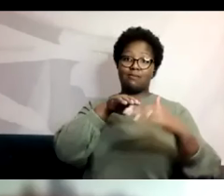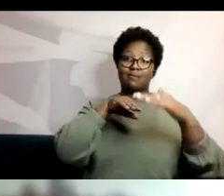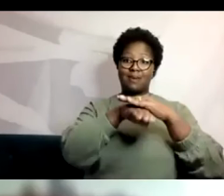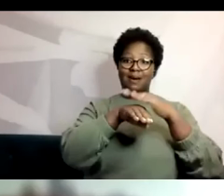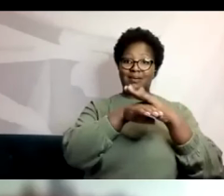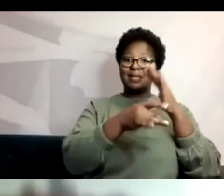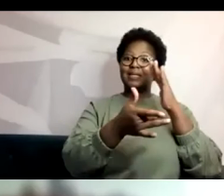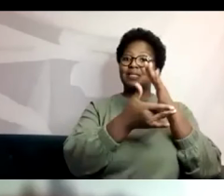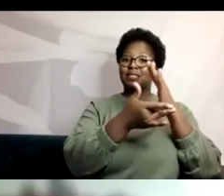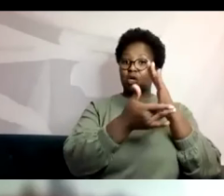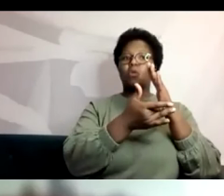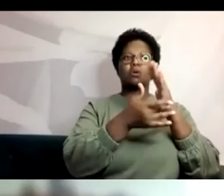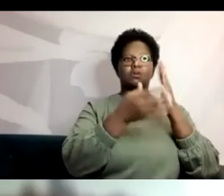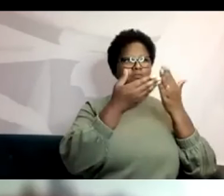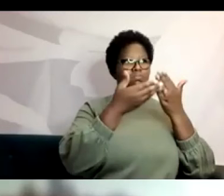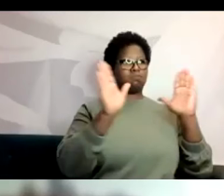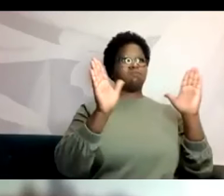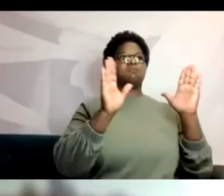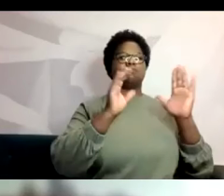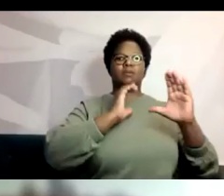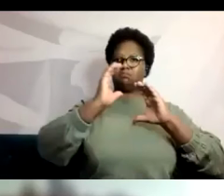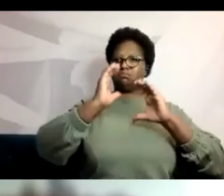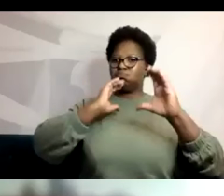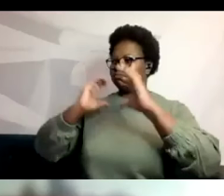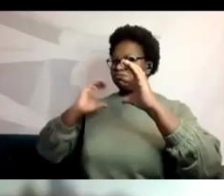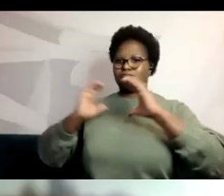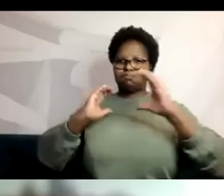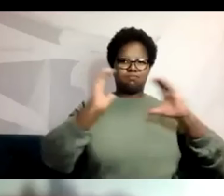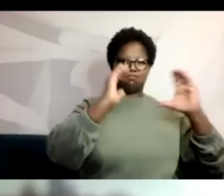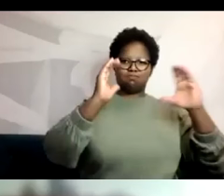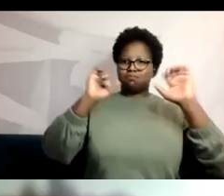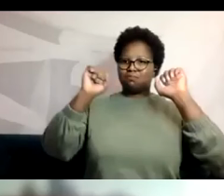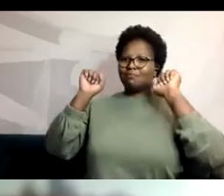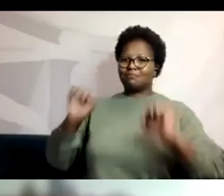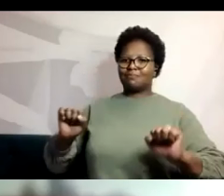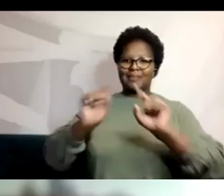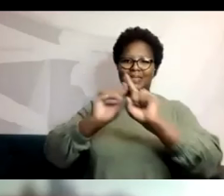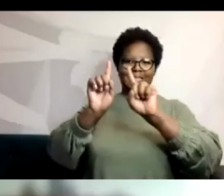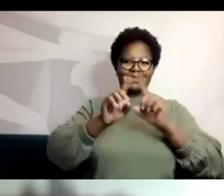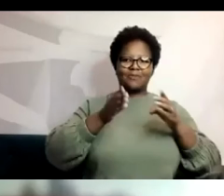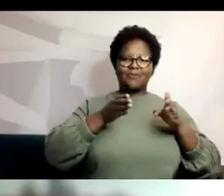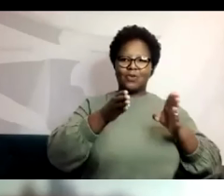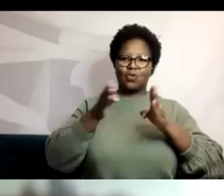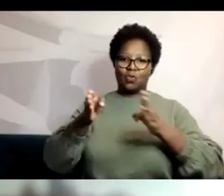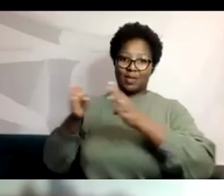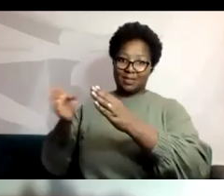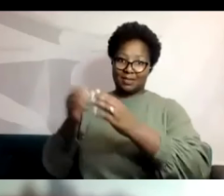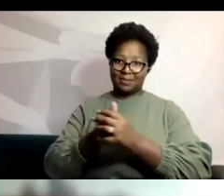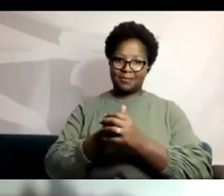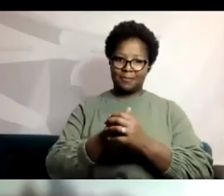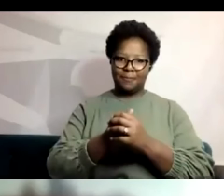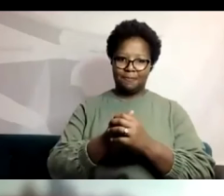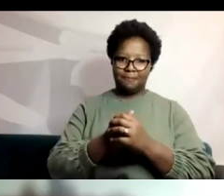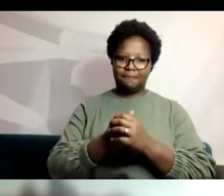to be able to communicate in so many multiple different ways. Next slide, please.